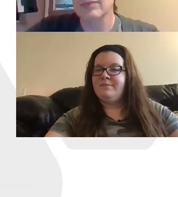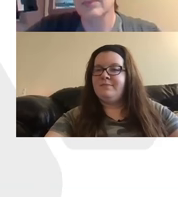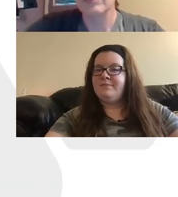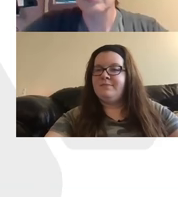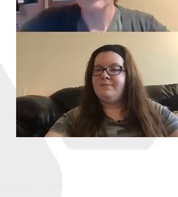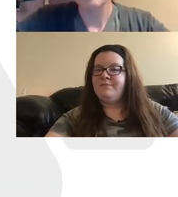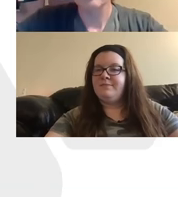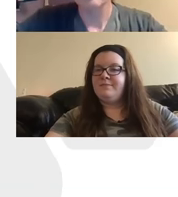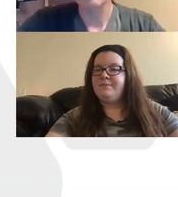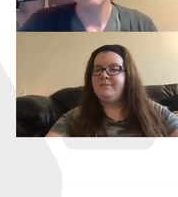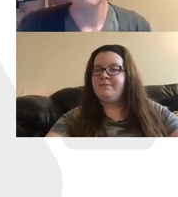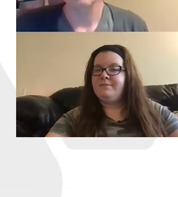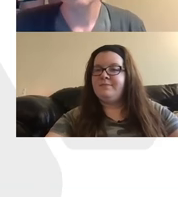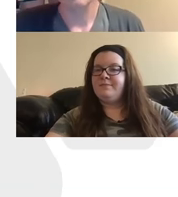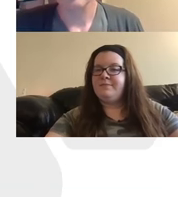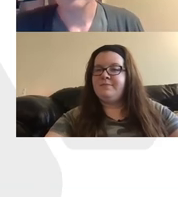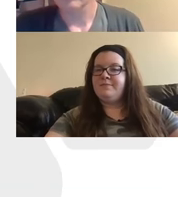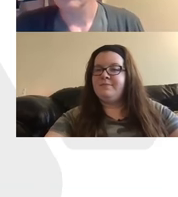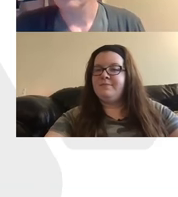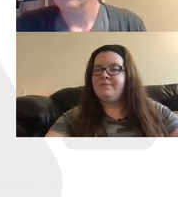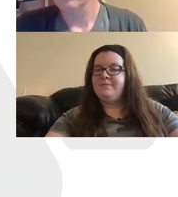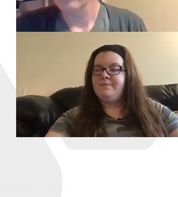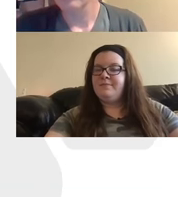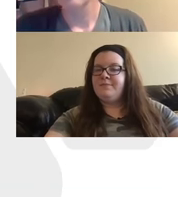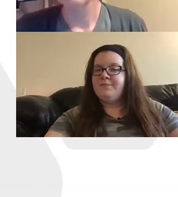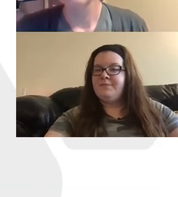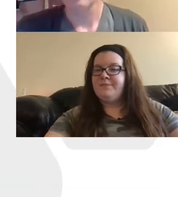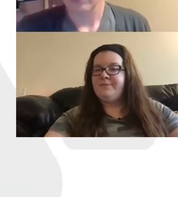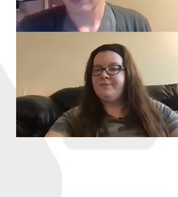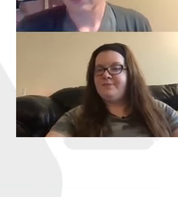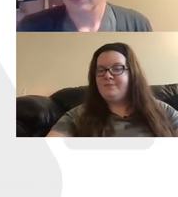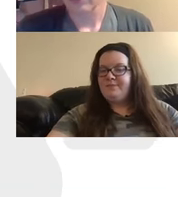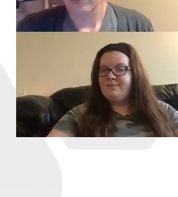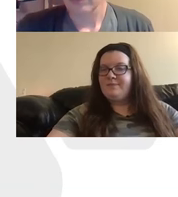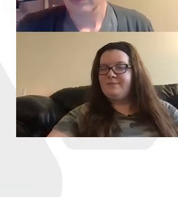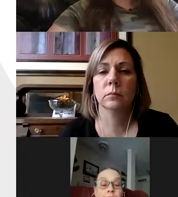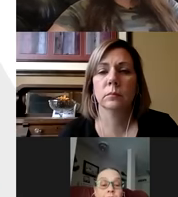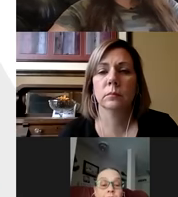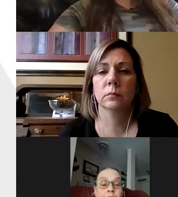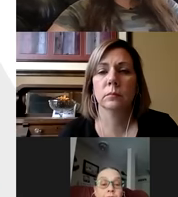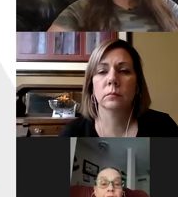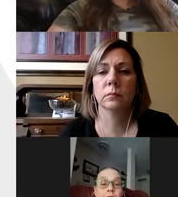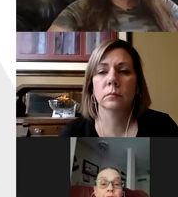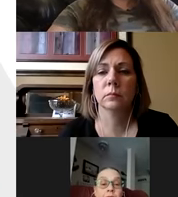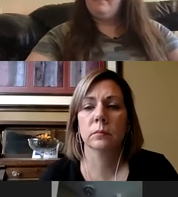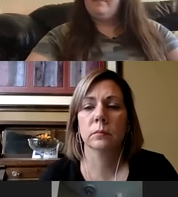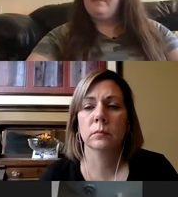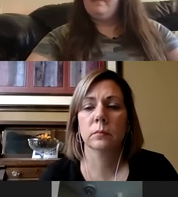just dive in with both feet and how to use oils. So